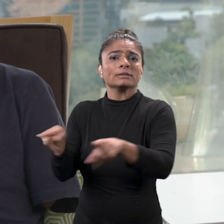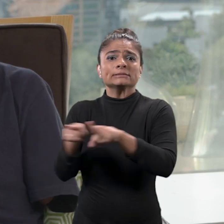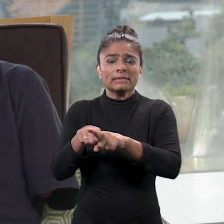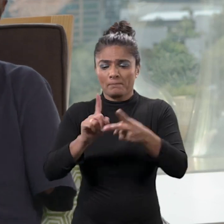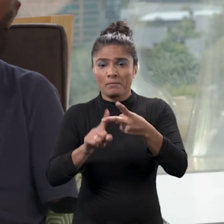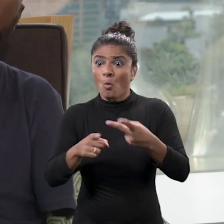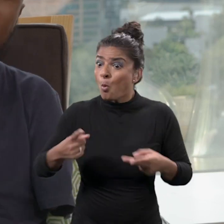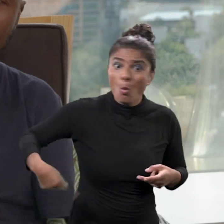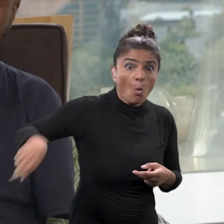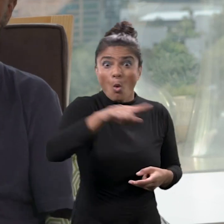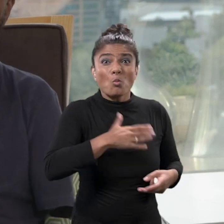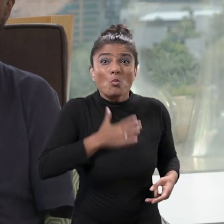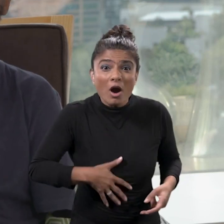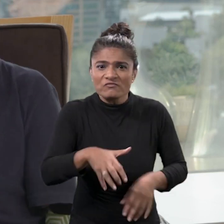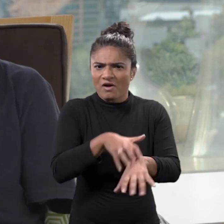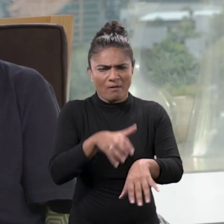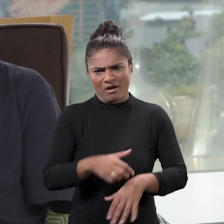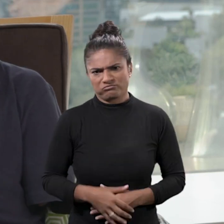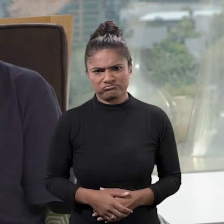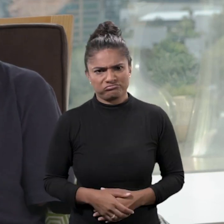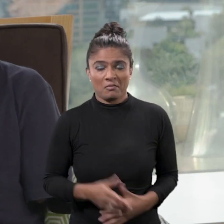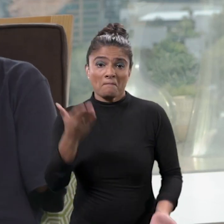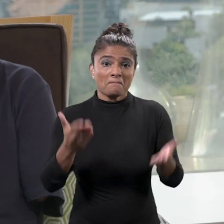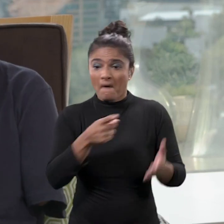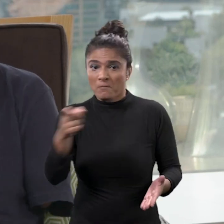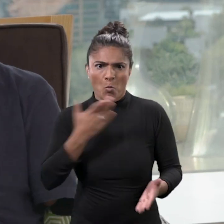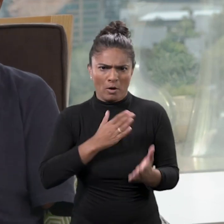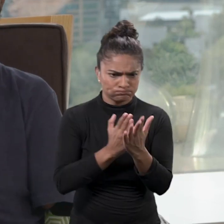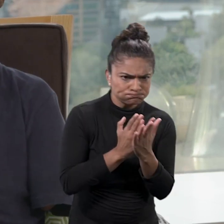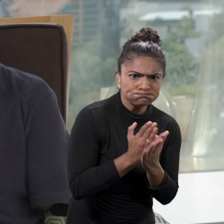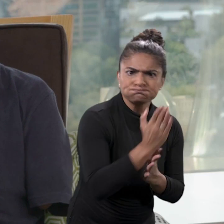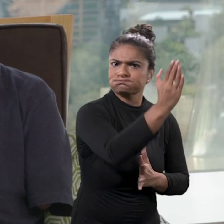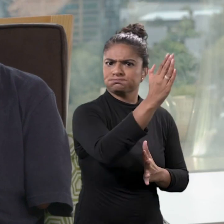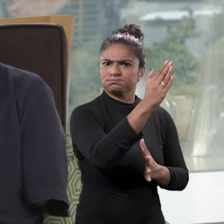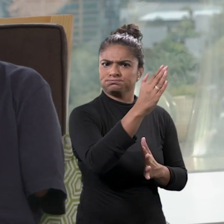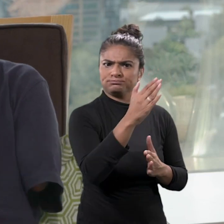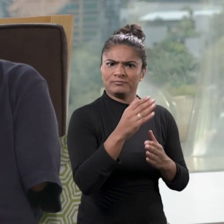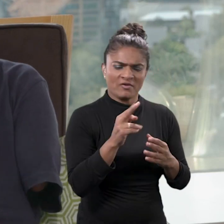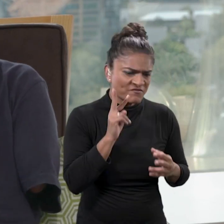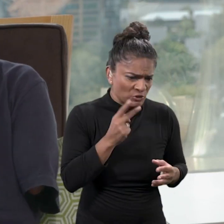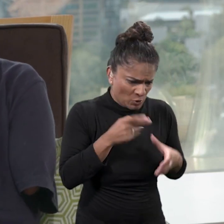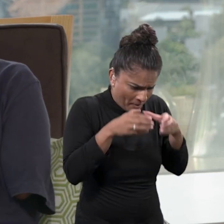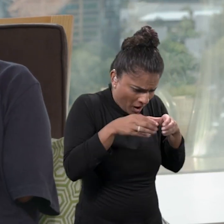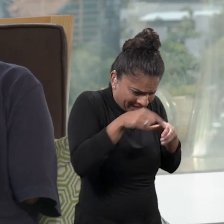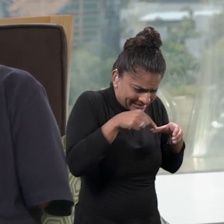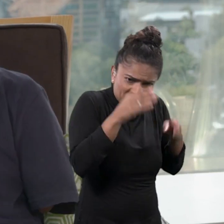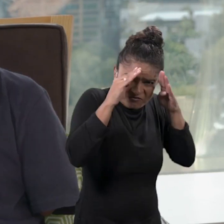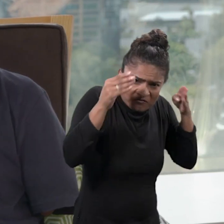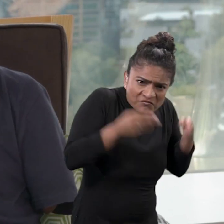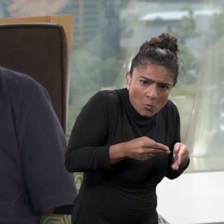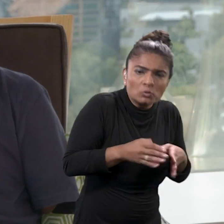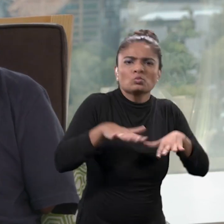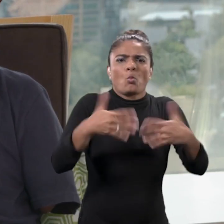there's, not everyone wants to become a farmer. Yes. Some they just want to be specialists in maybe taking care of certain type of